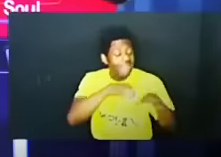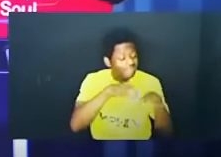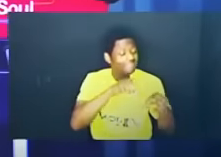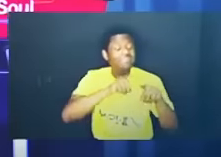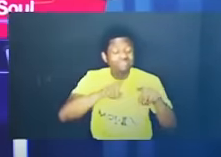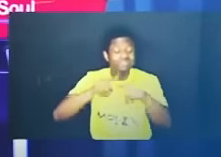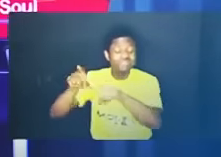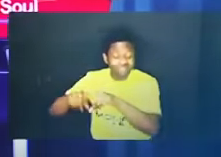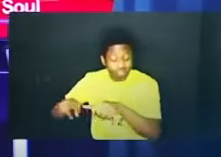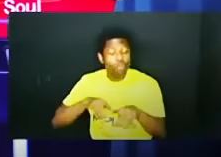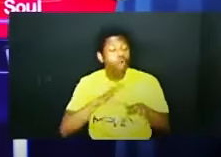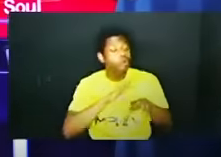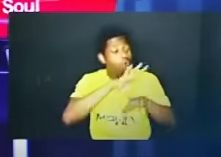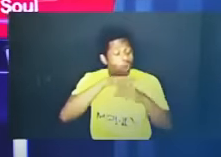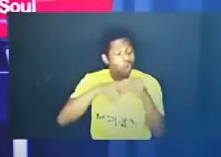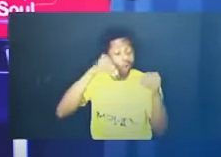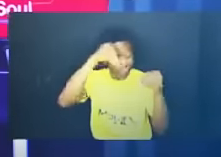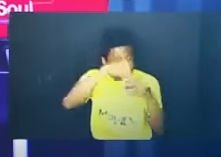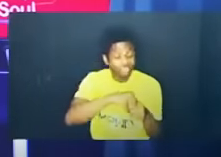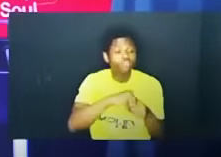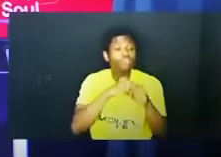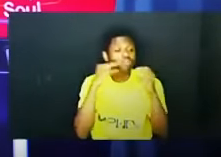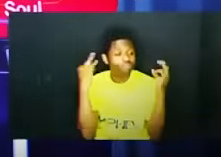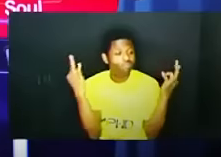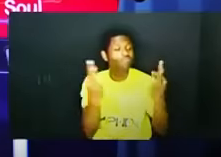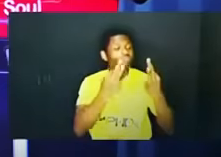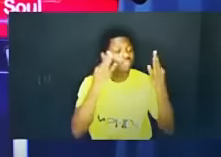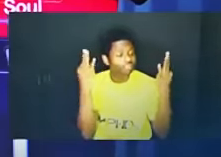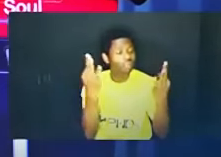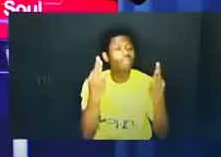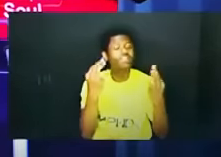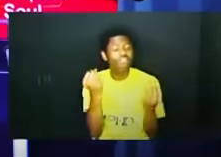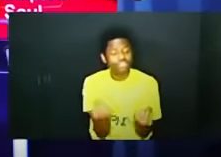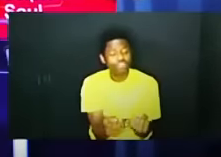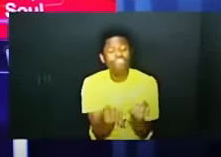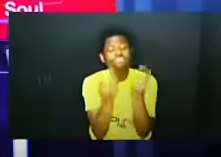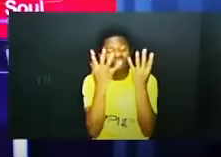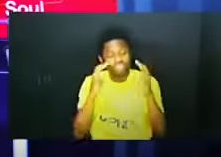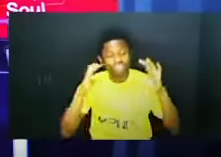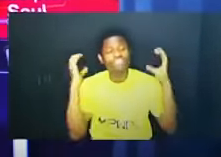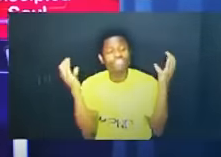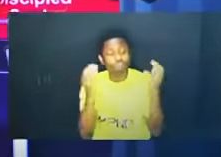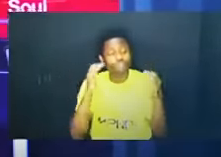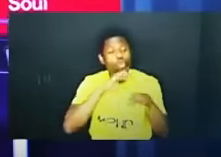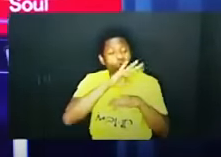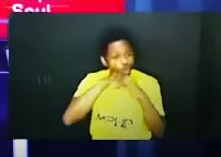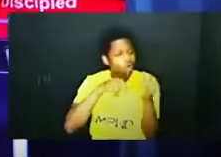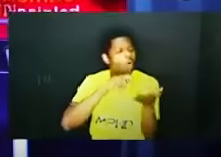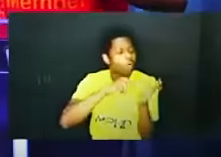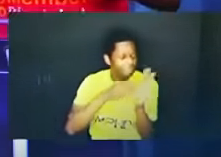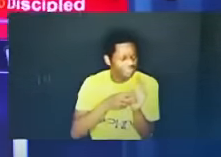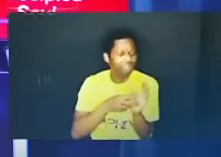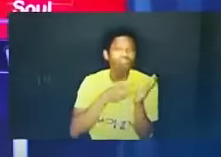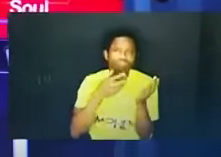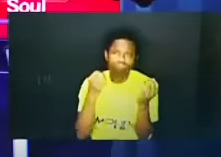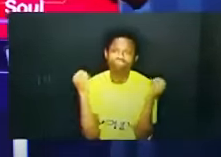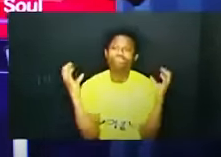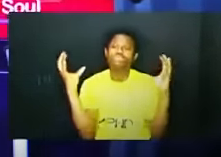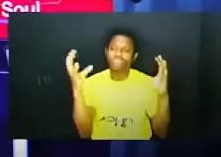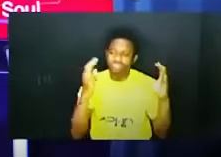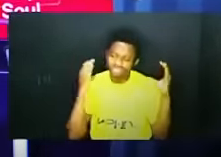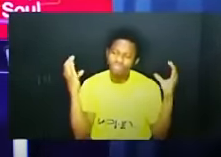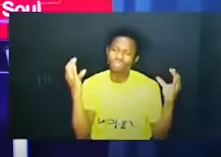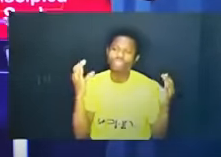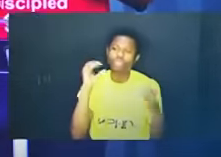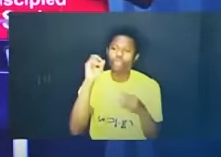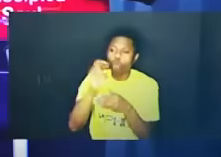their celebration or an expression of their sacrifice to their God. Betumi aye say wo shefa e dia ma urade